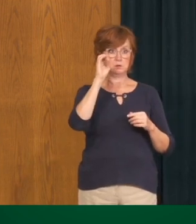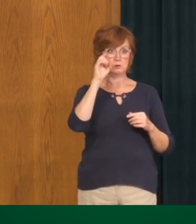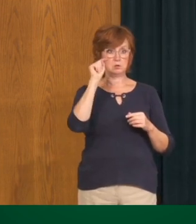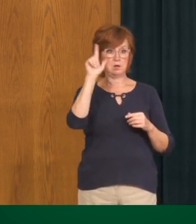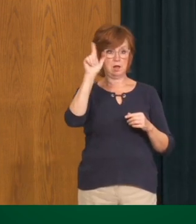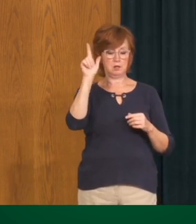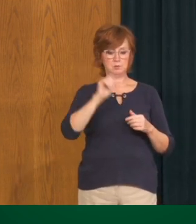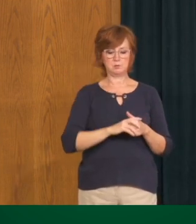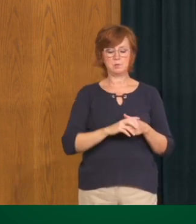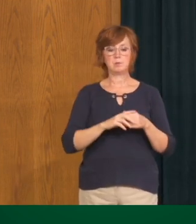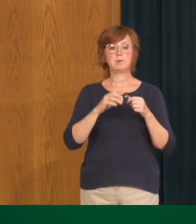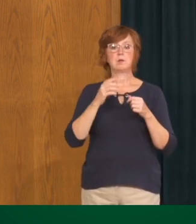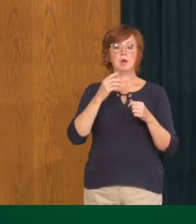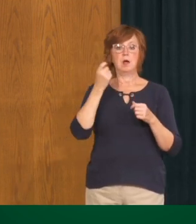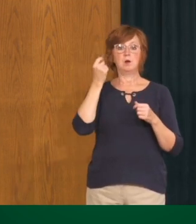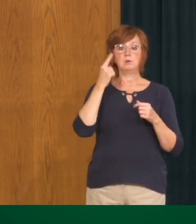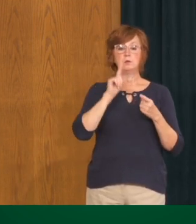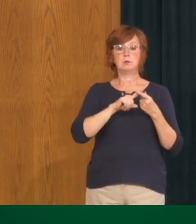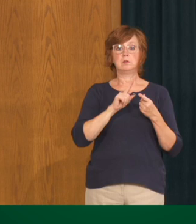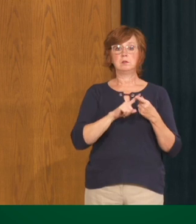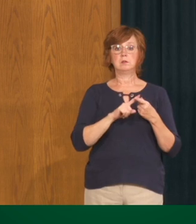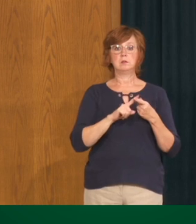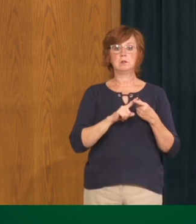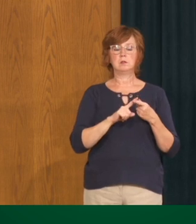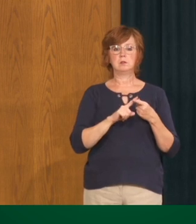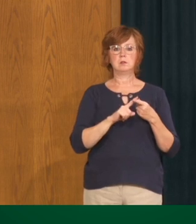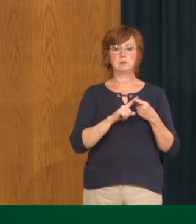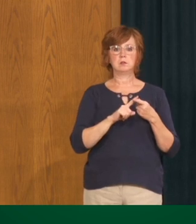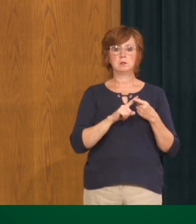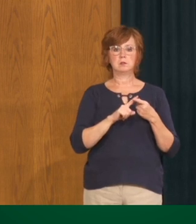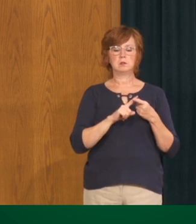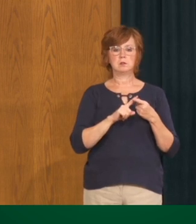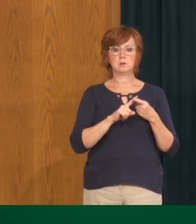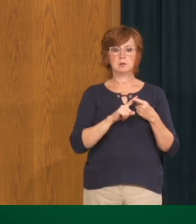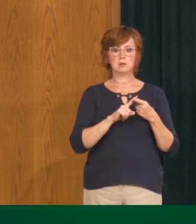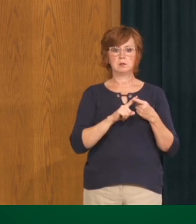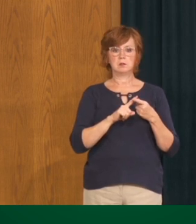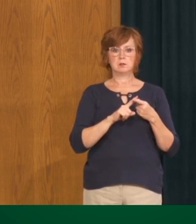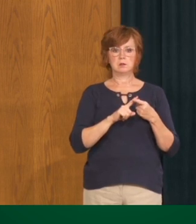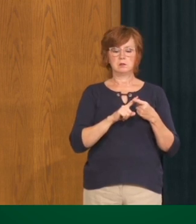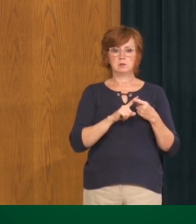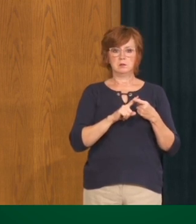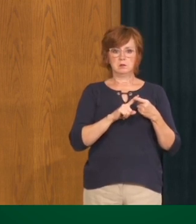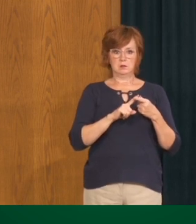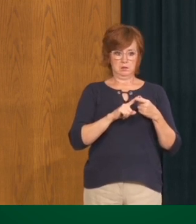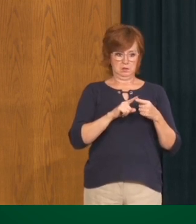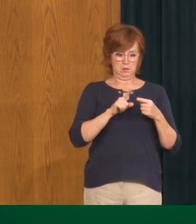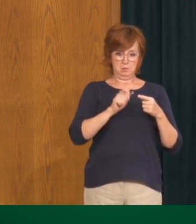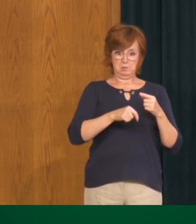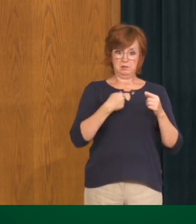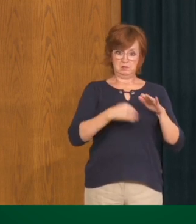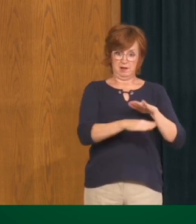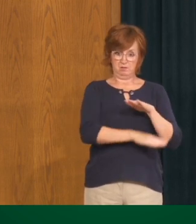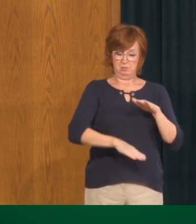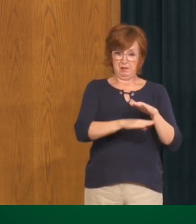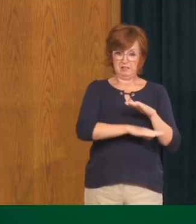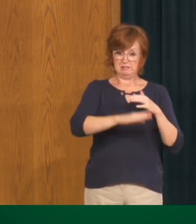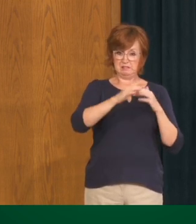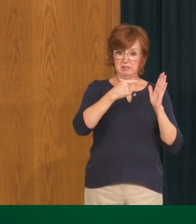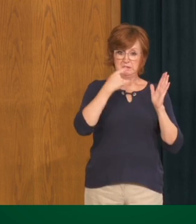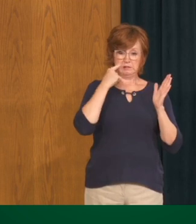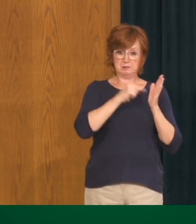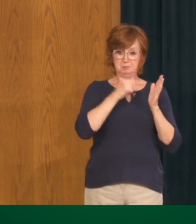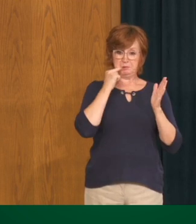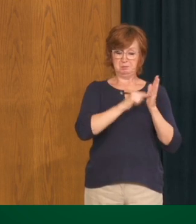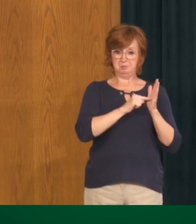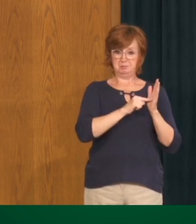One aspect of testing is that there's no threshold testing available. Anyone who's symptomatic or otherwise can seek testing, and obviously if you have